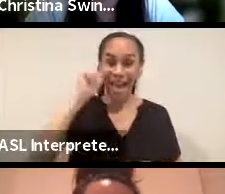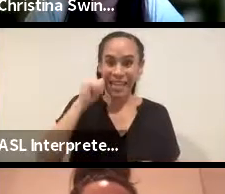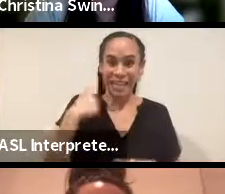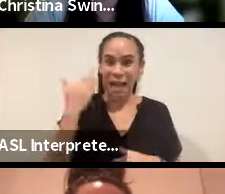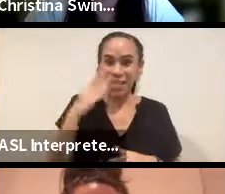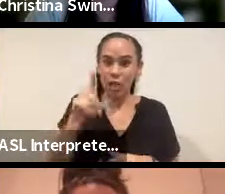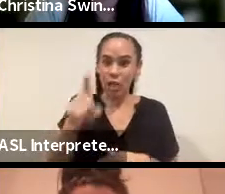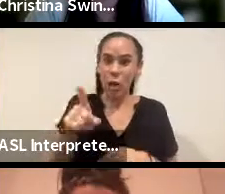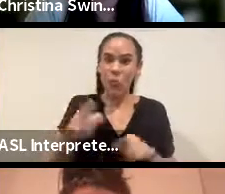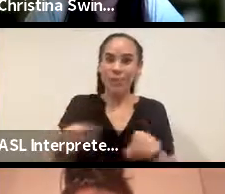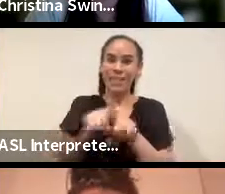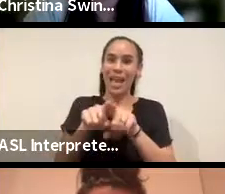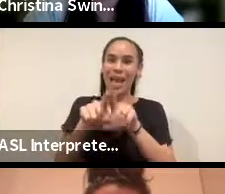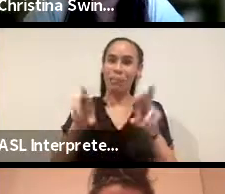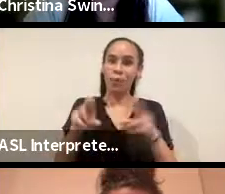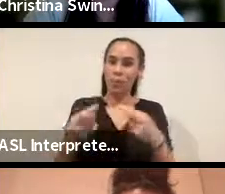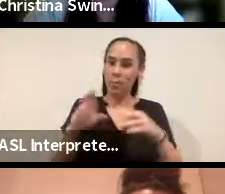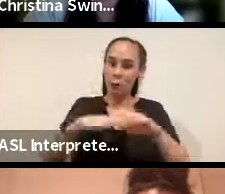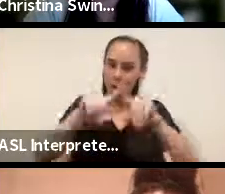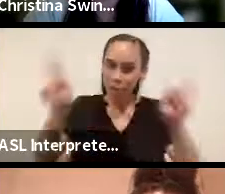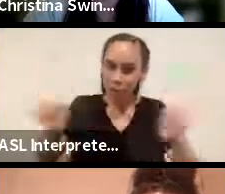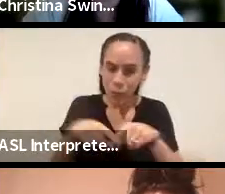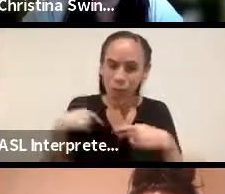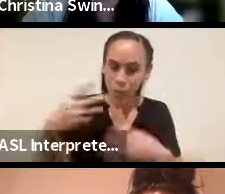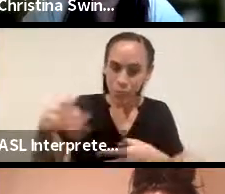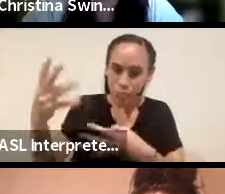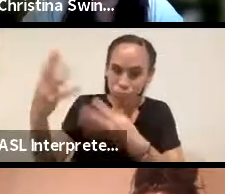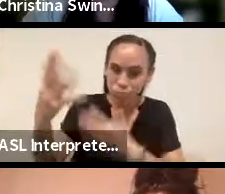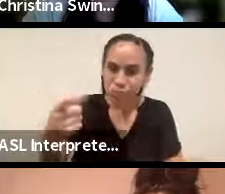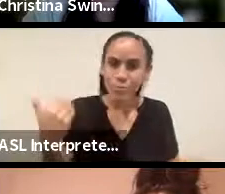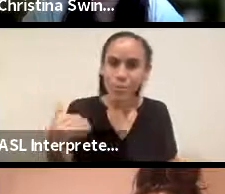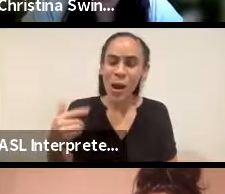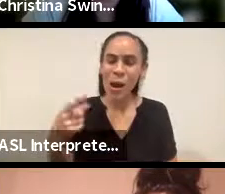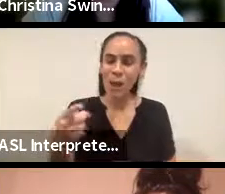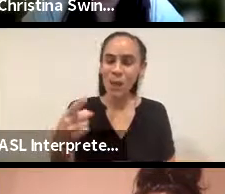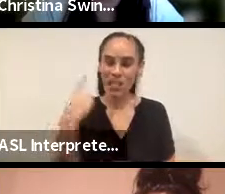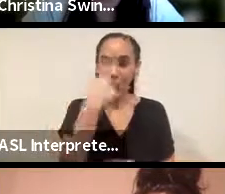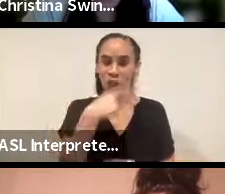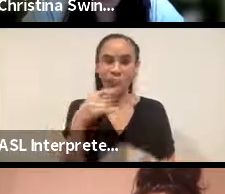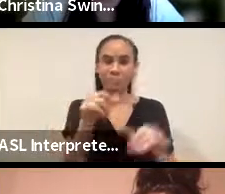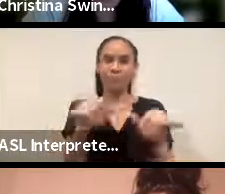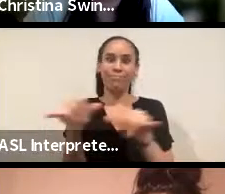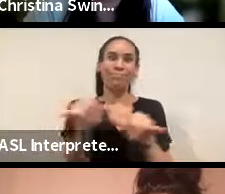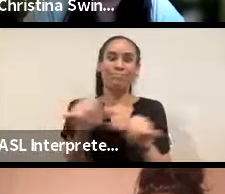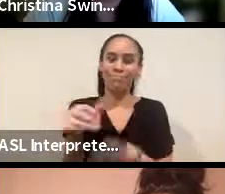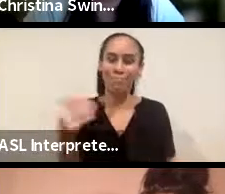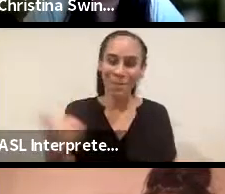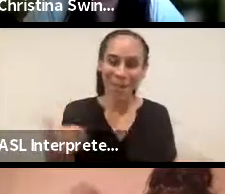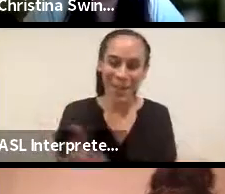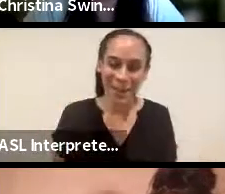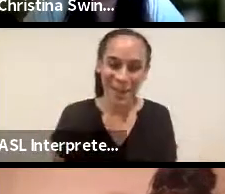there they are on screen. Scroll through. They look very much alike at this moment.